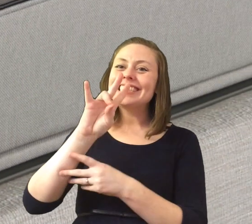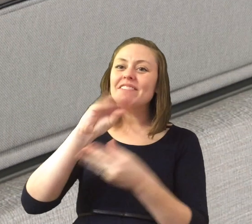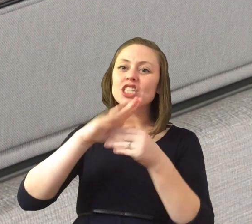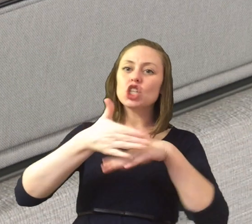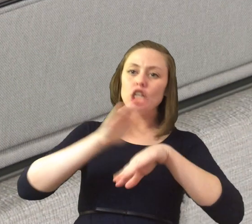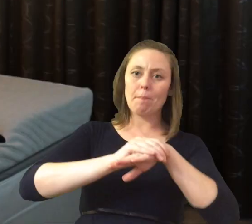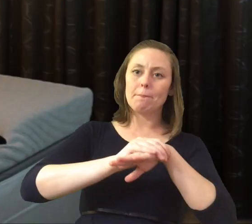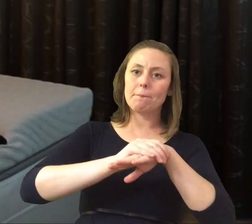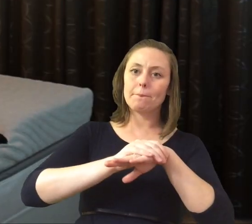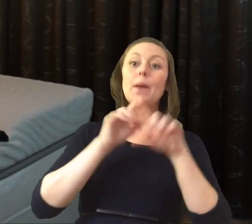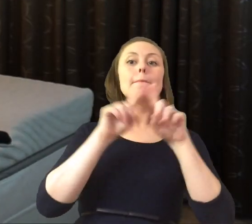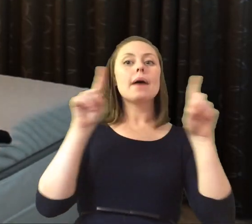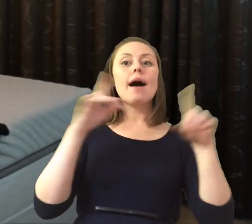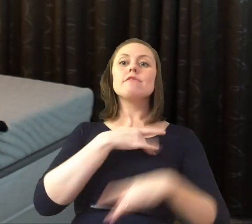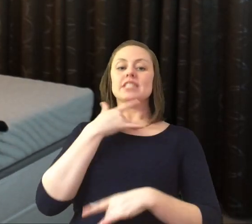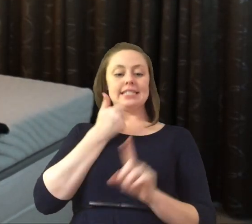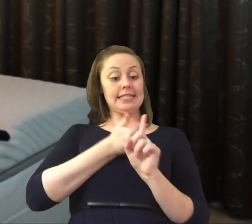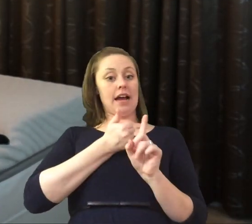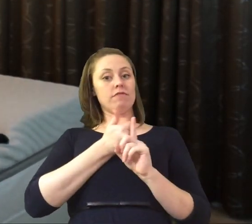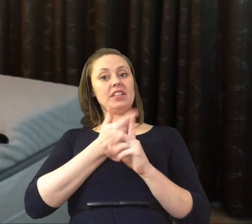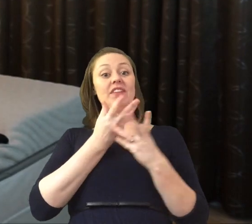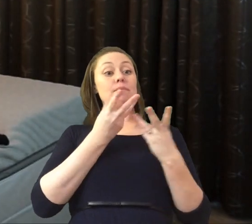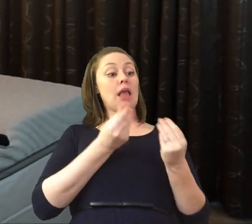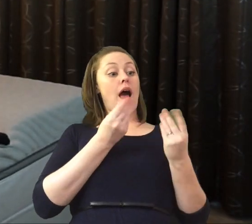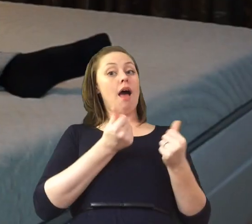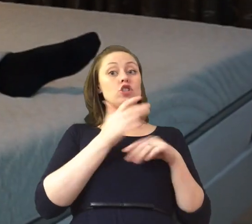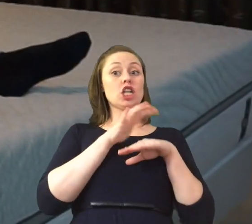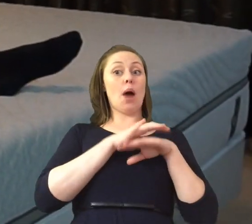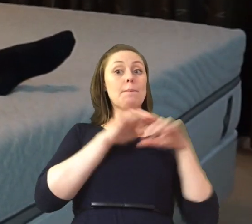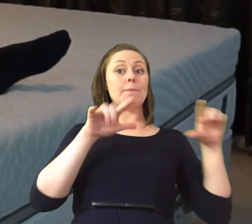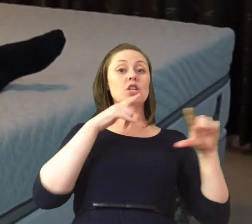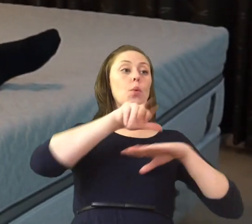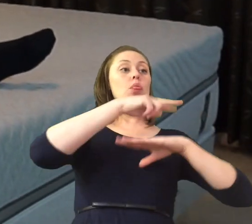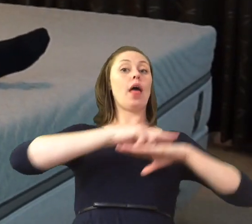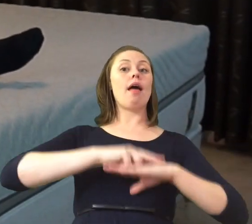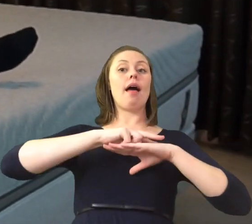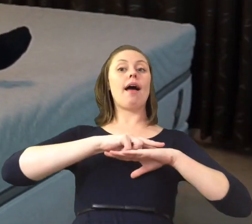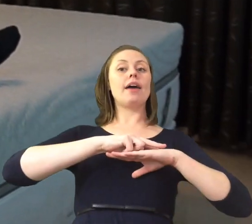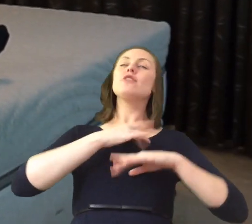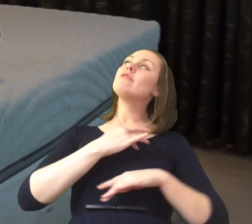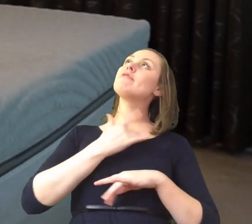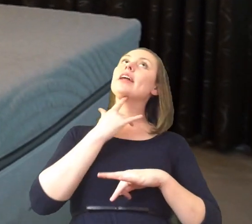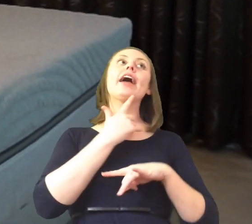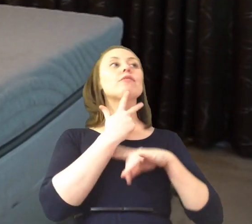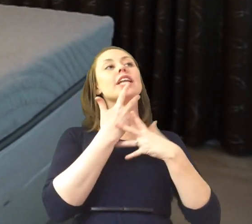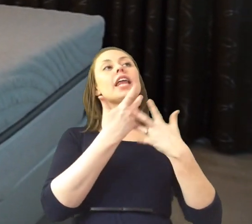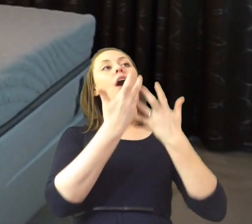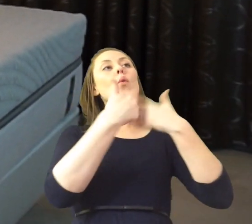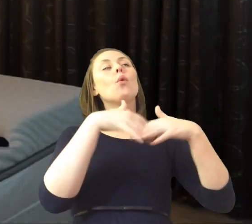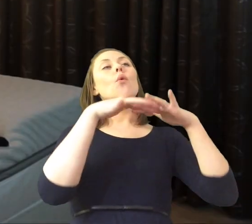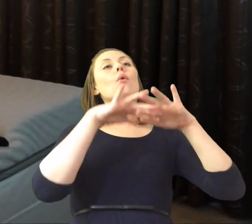all on top. The feel itself is definitely really plush on top. When you lay down, you do feel the foam contouring into